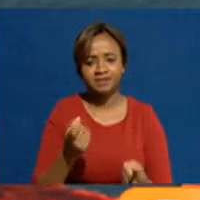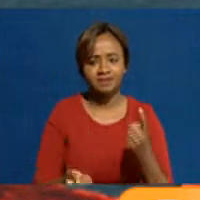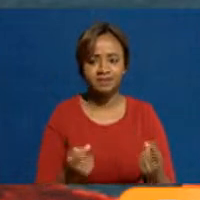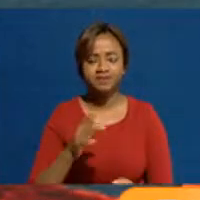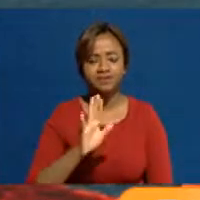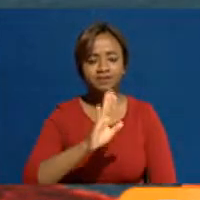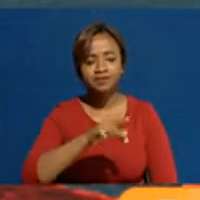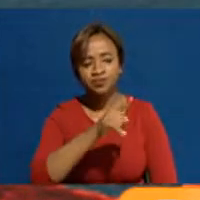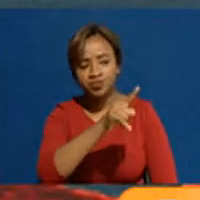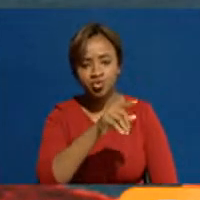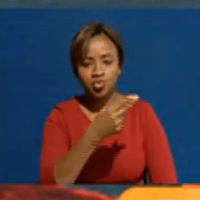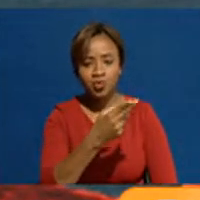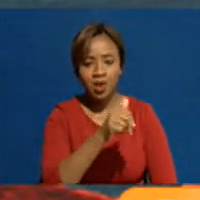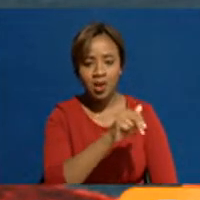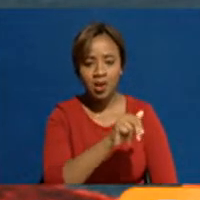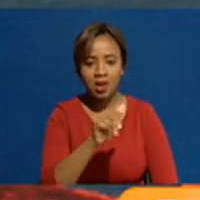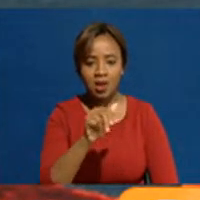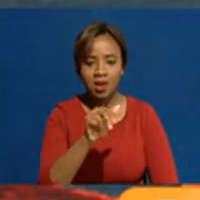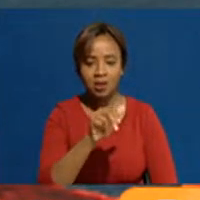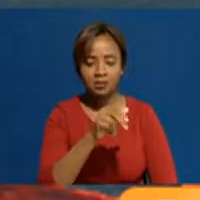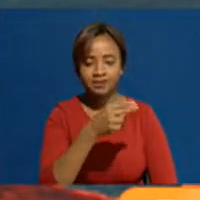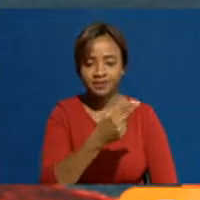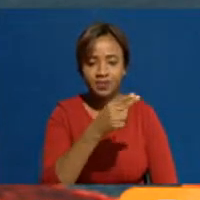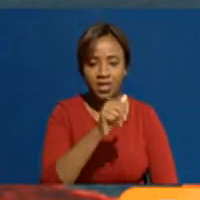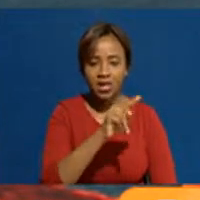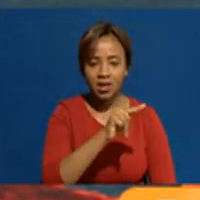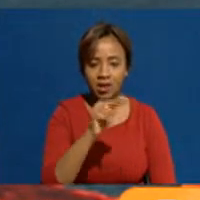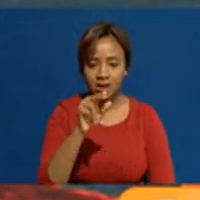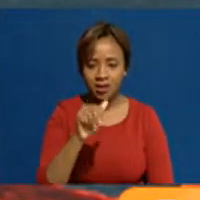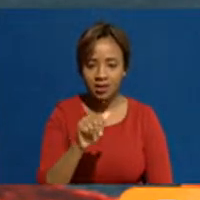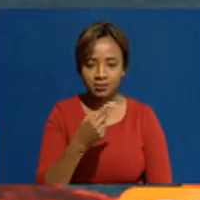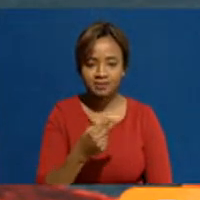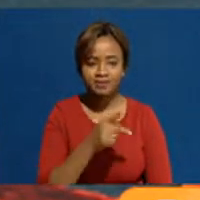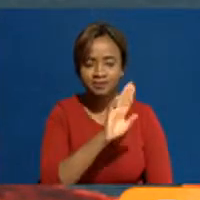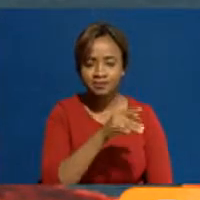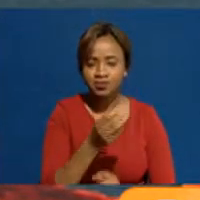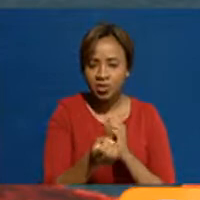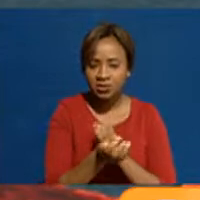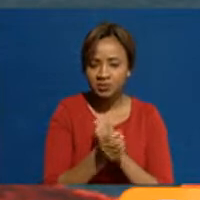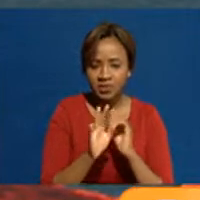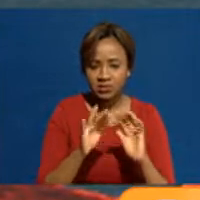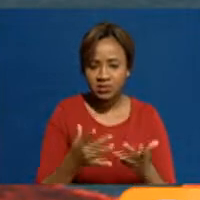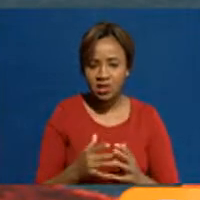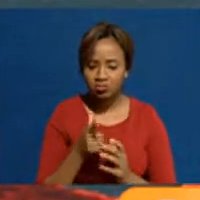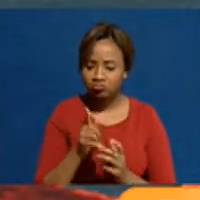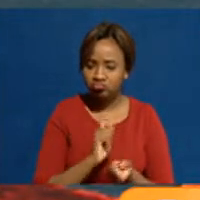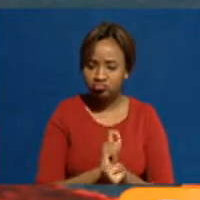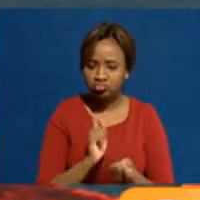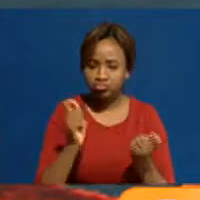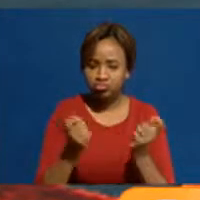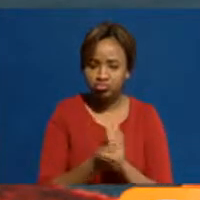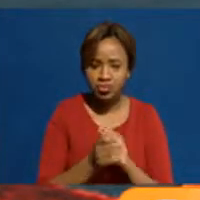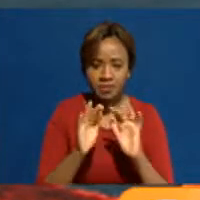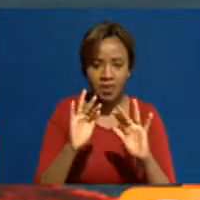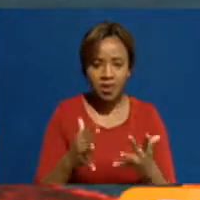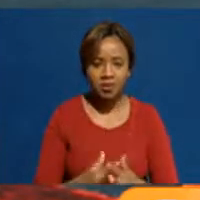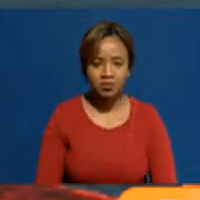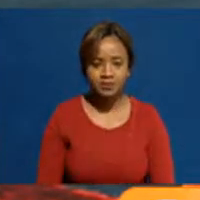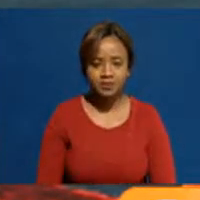let me begin with you. You have a child in grade 3, one in grade 4. What has that transition been like for you?